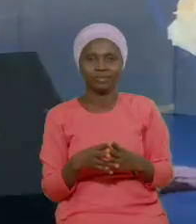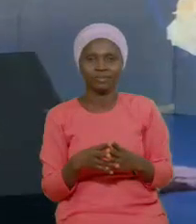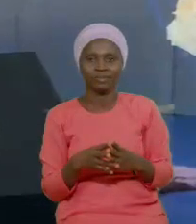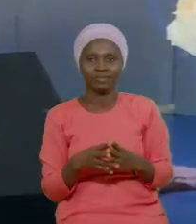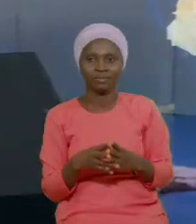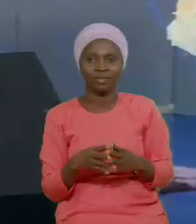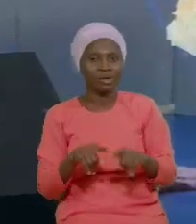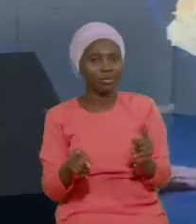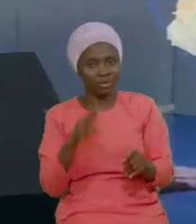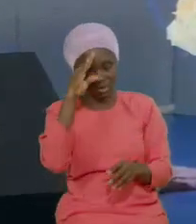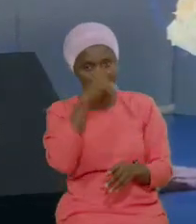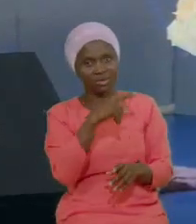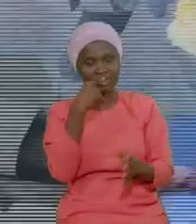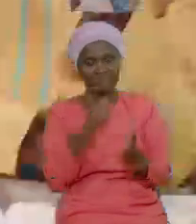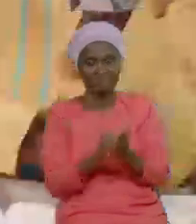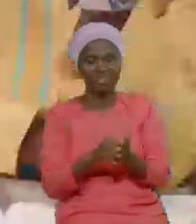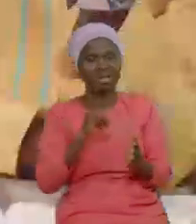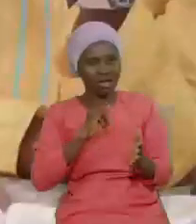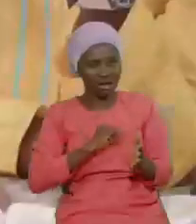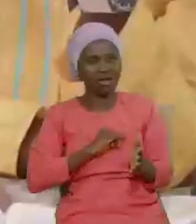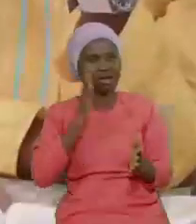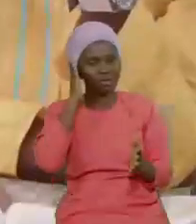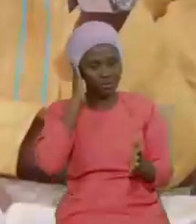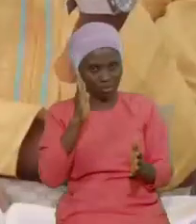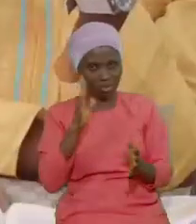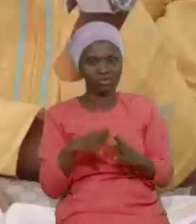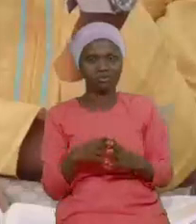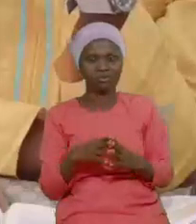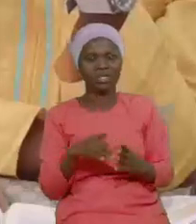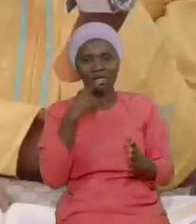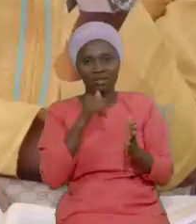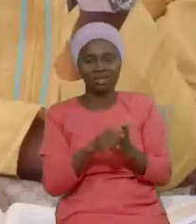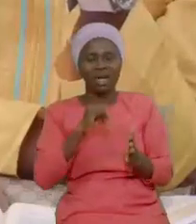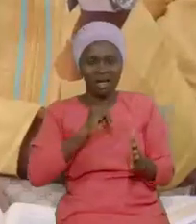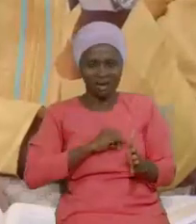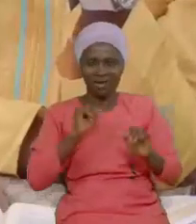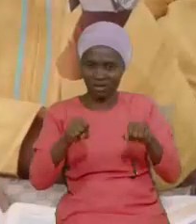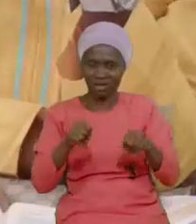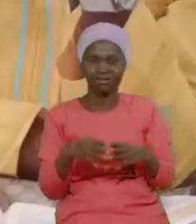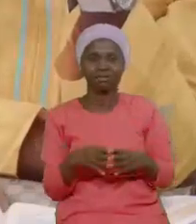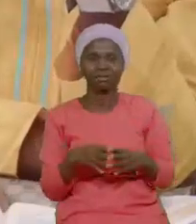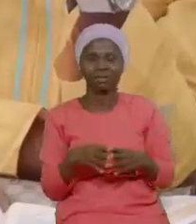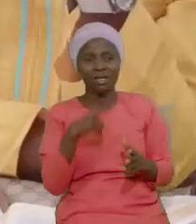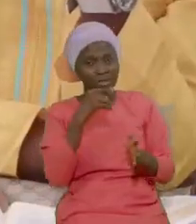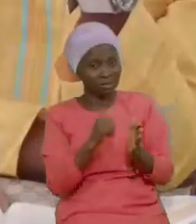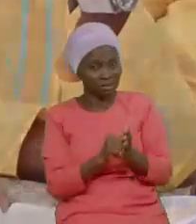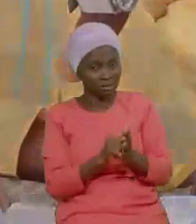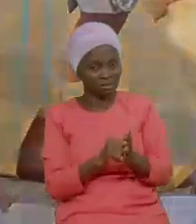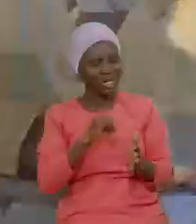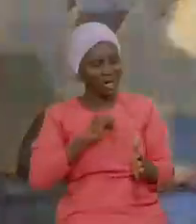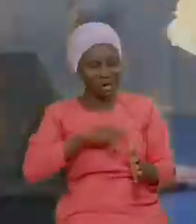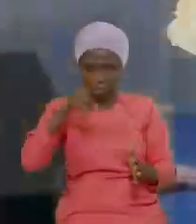But he said, I will. He said, I can. He said, I